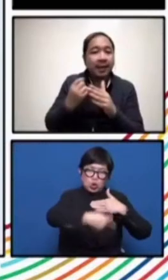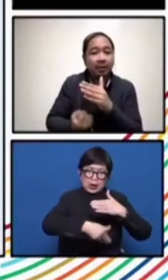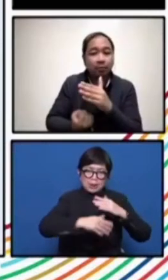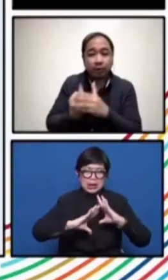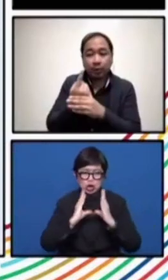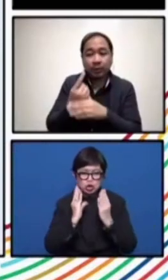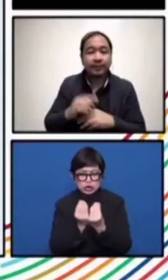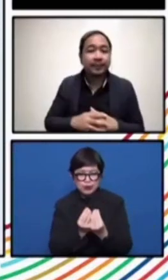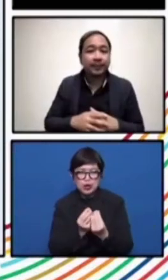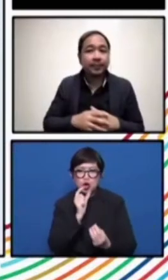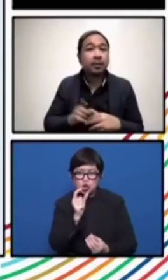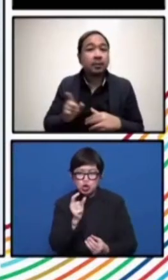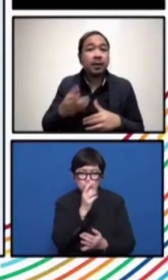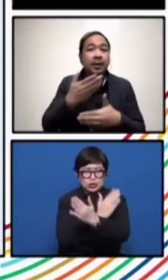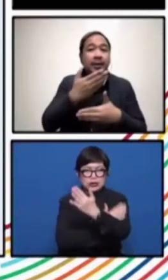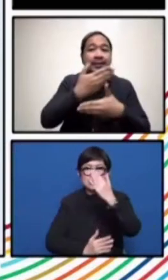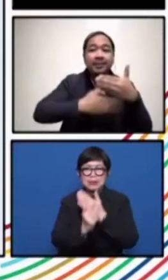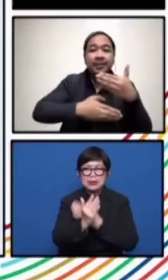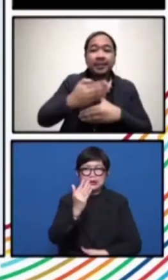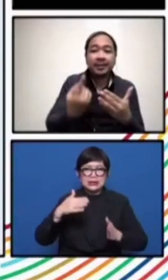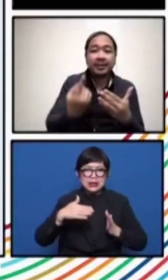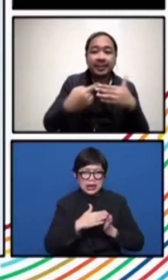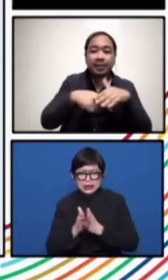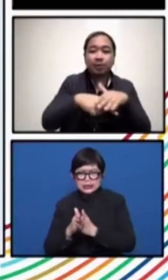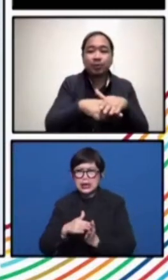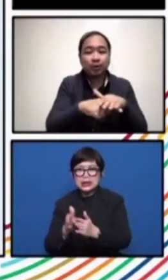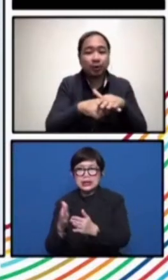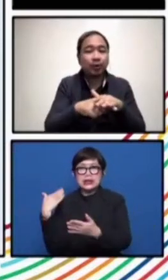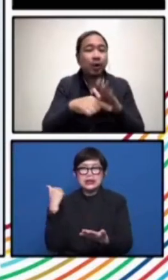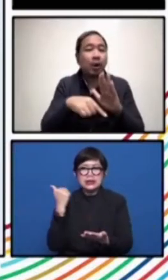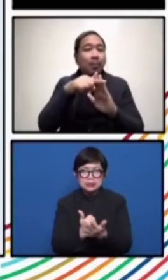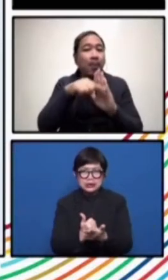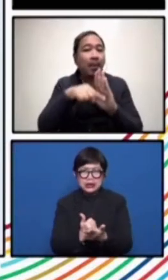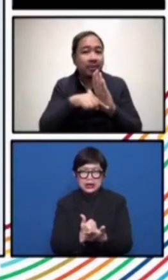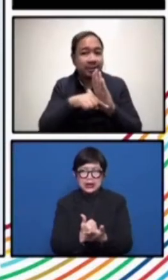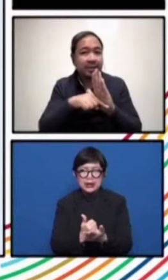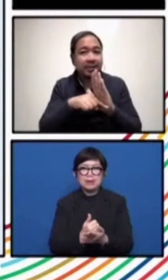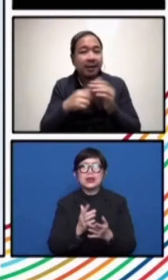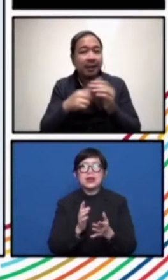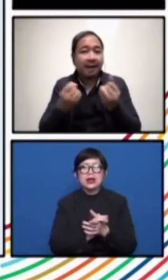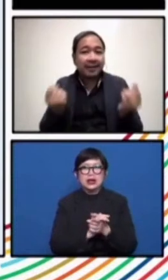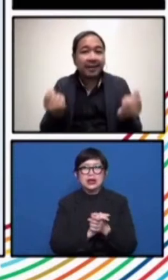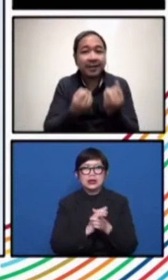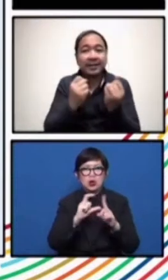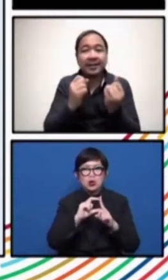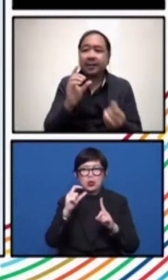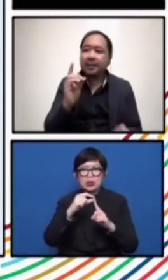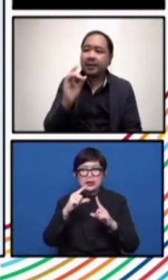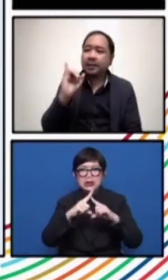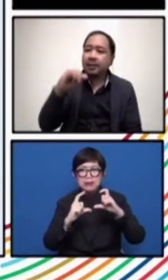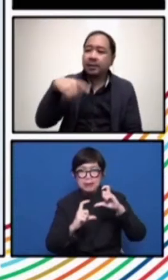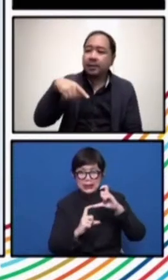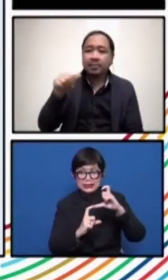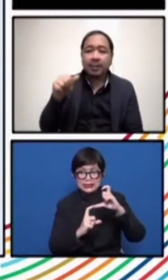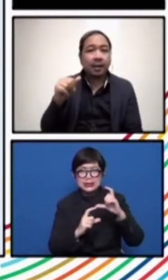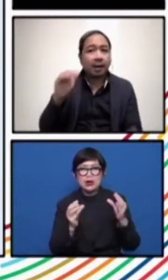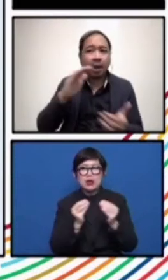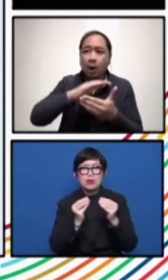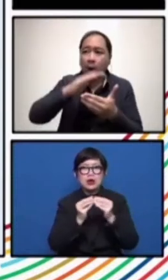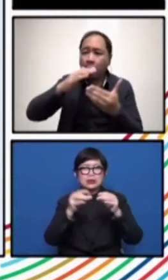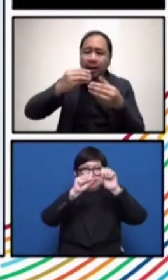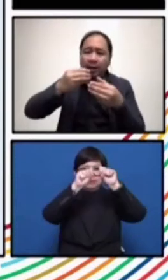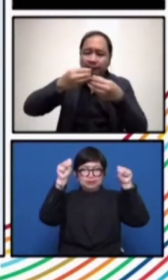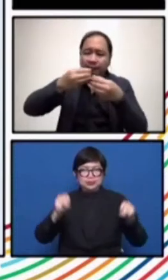inclusion policy and strategy or deepas establishes a comprehensive framework for achieving unicef's